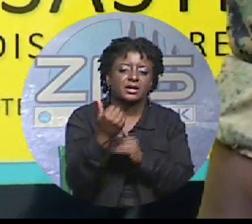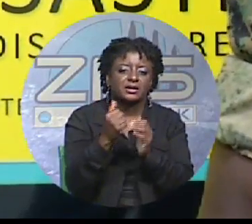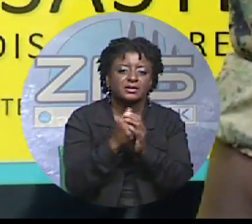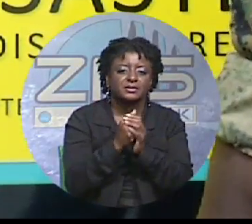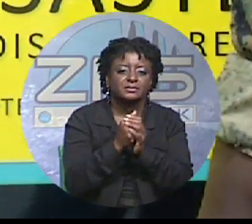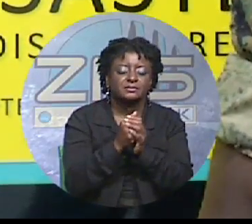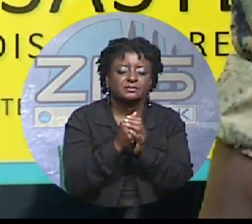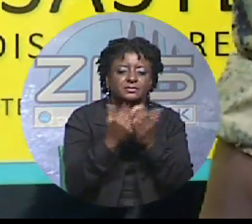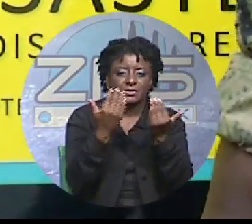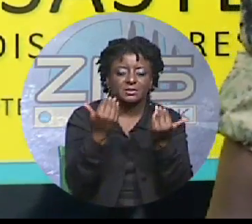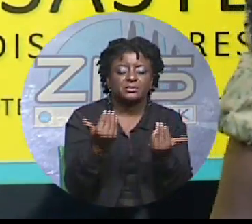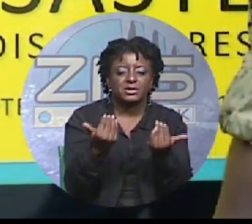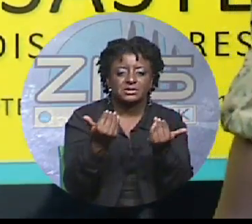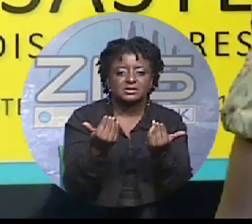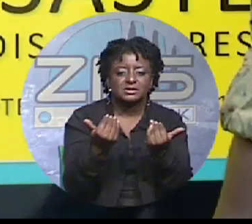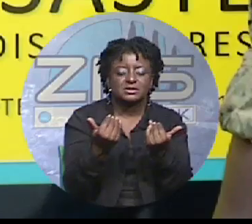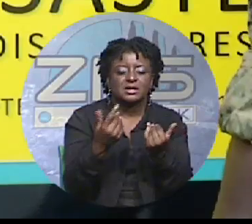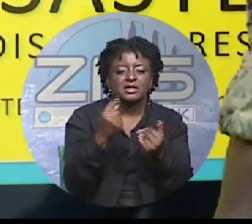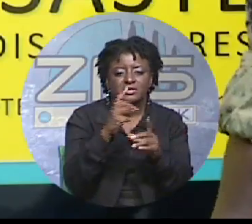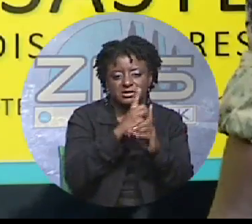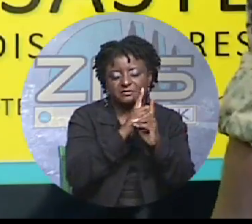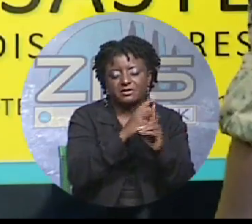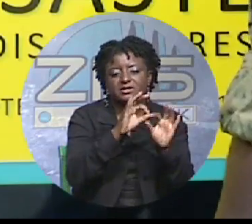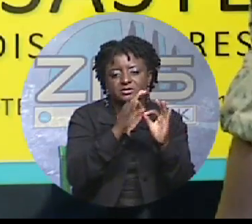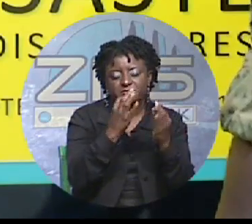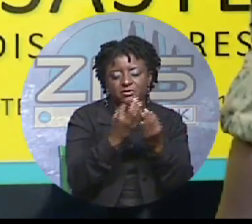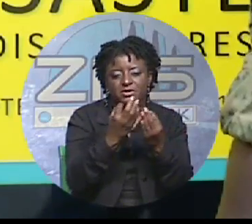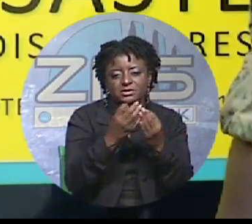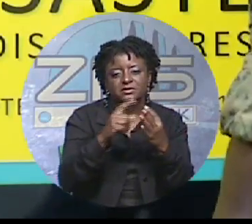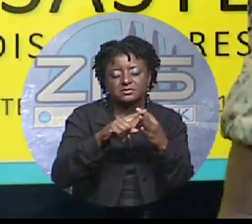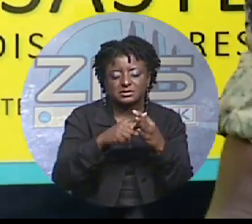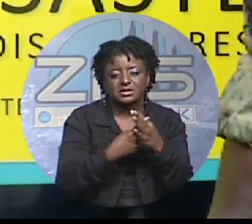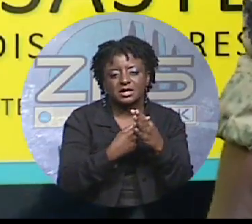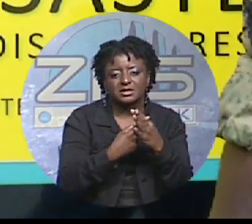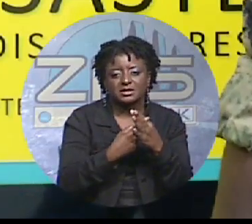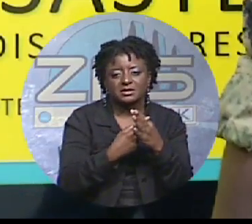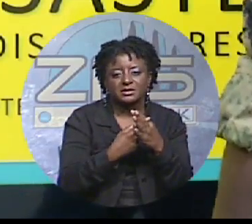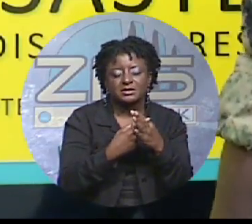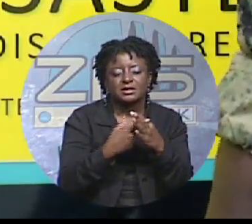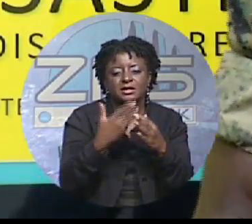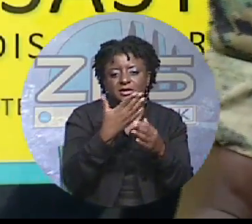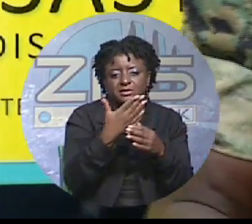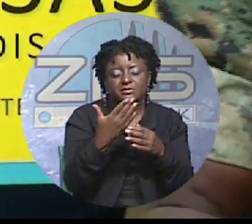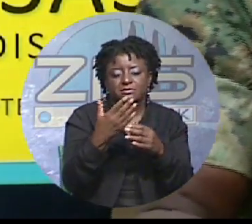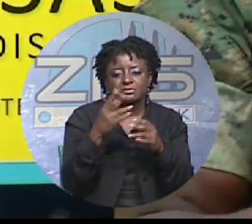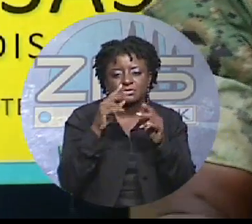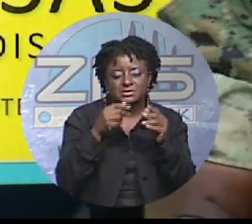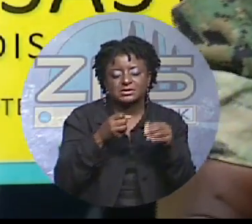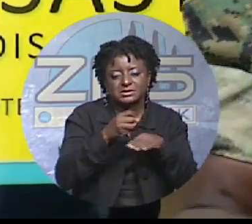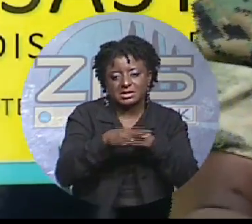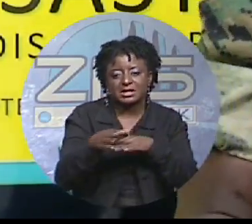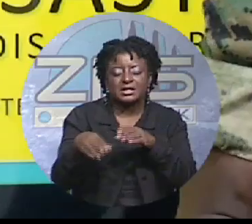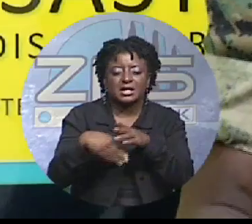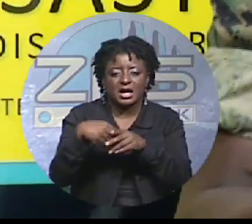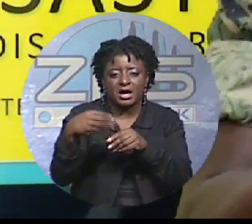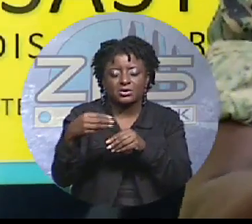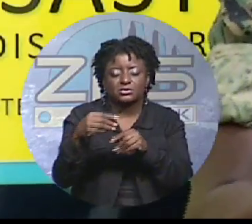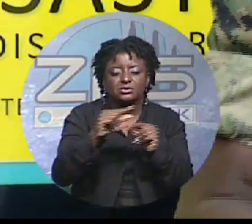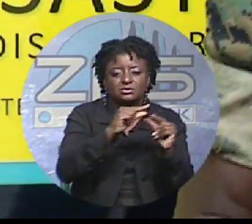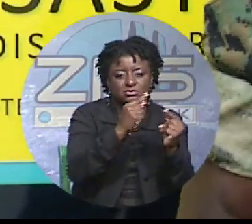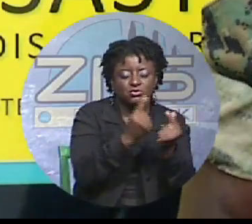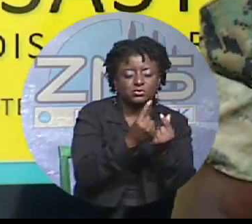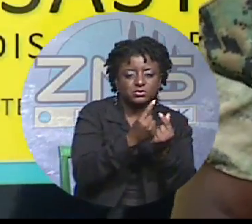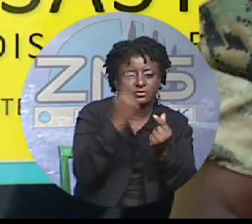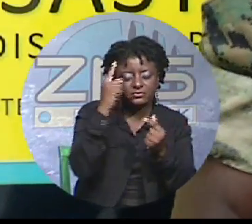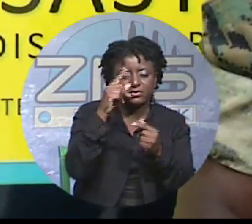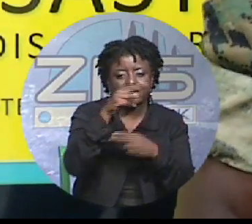At present, the Royal Bahamas Defense Force have activated our hurricane platoons. These platoons consist of